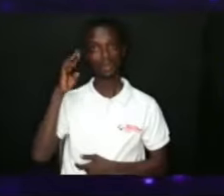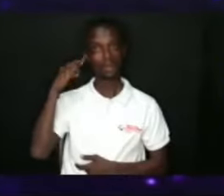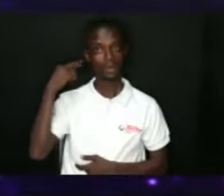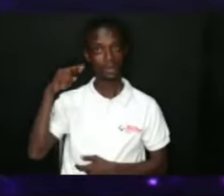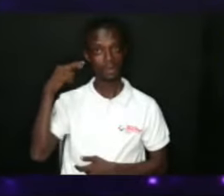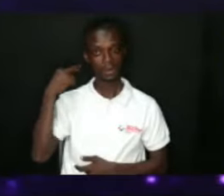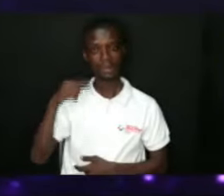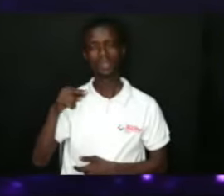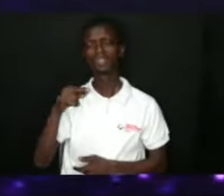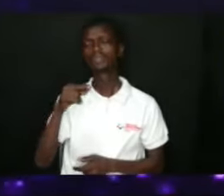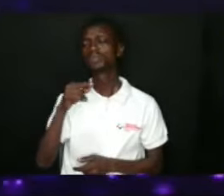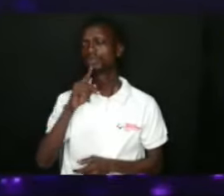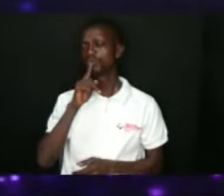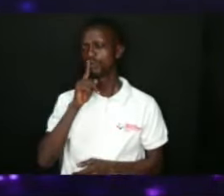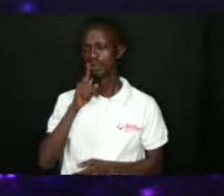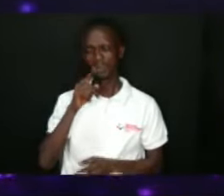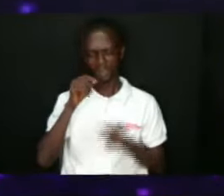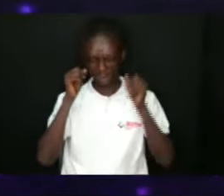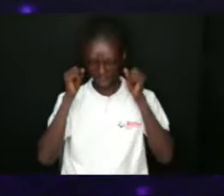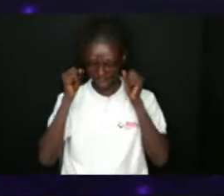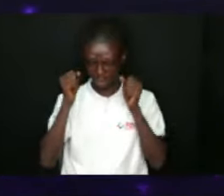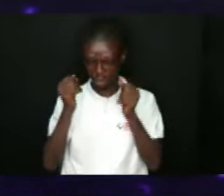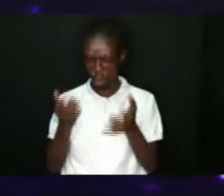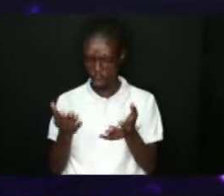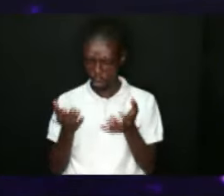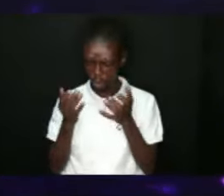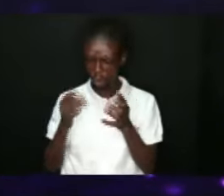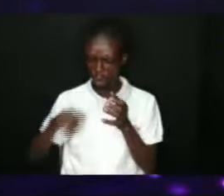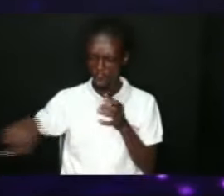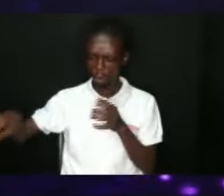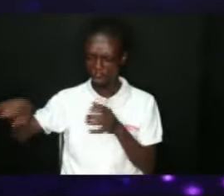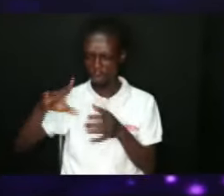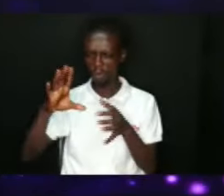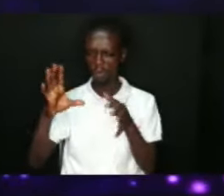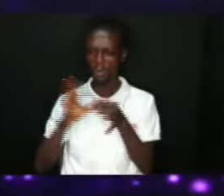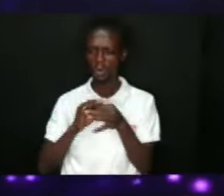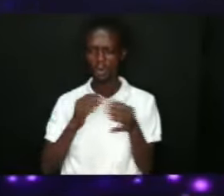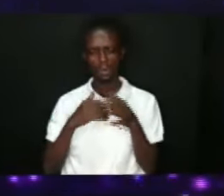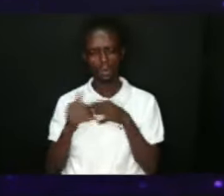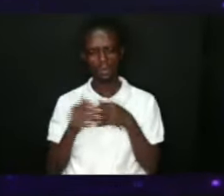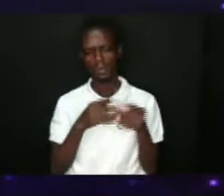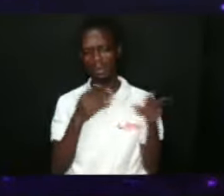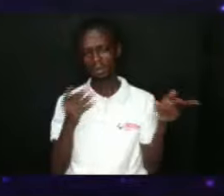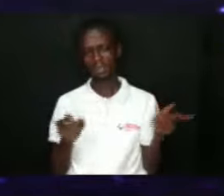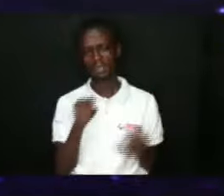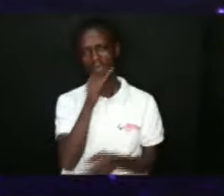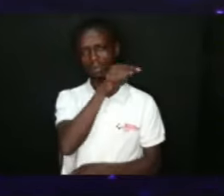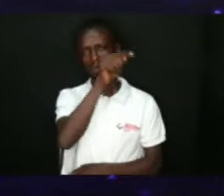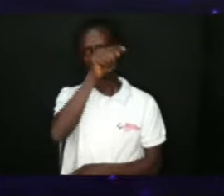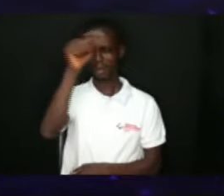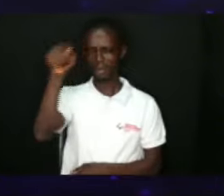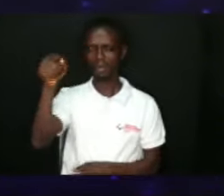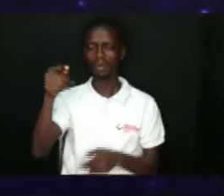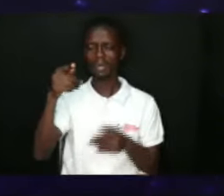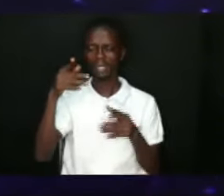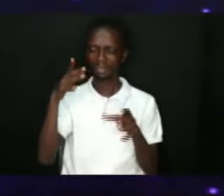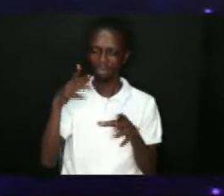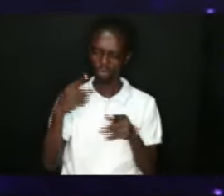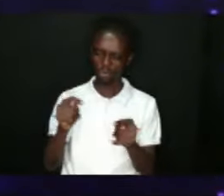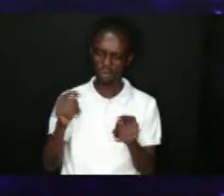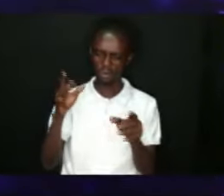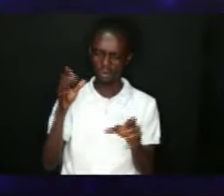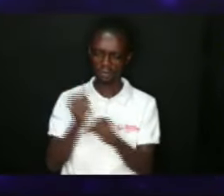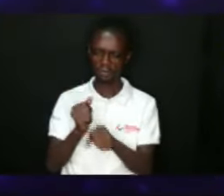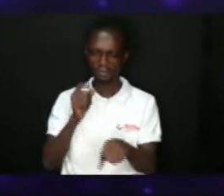really, really implore and really, really plead that wherever we are, let us book the date, make time,